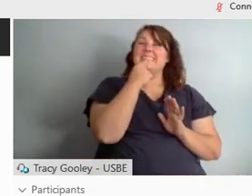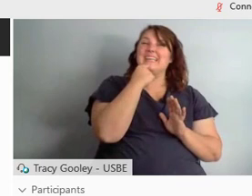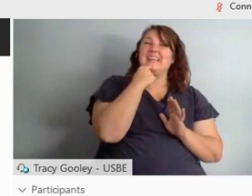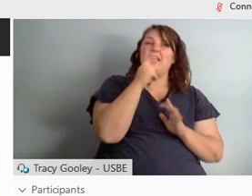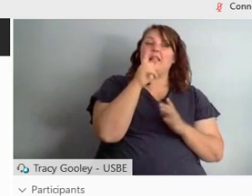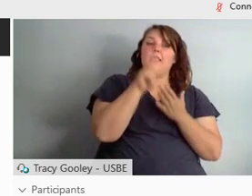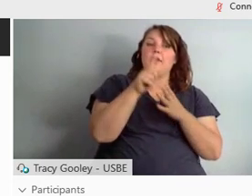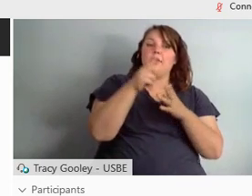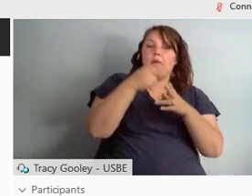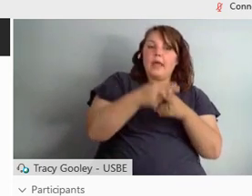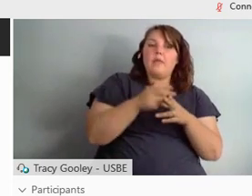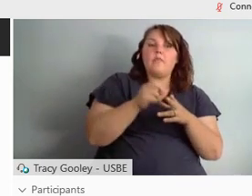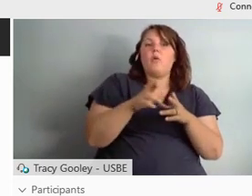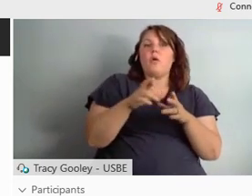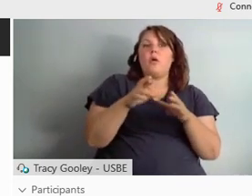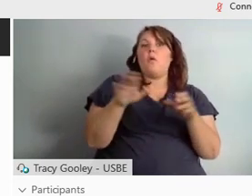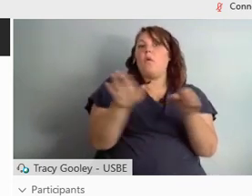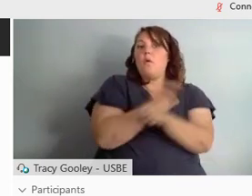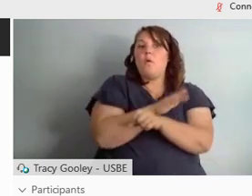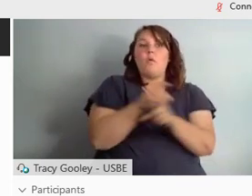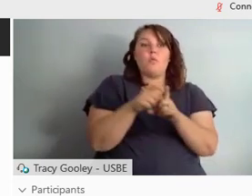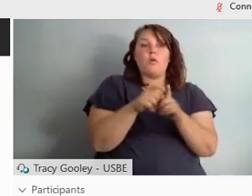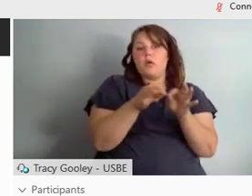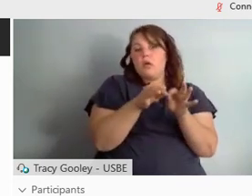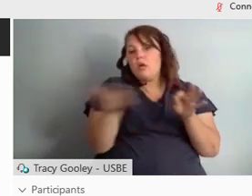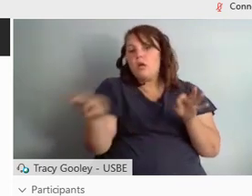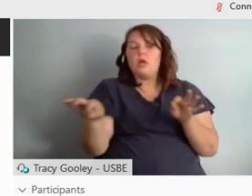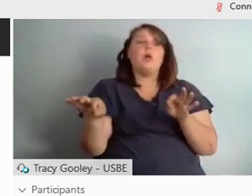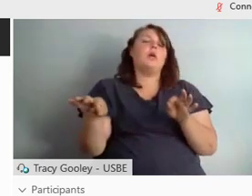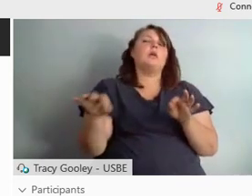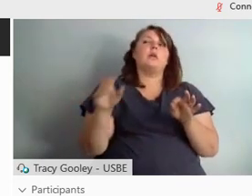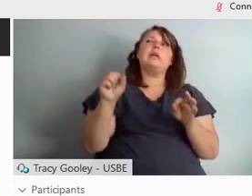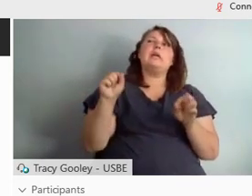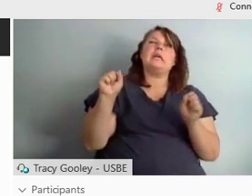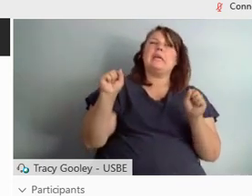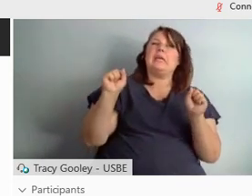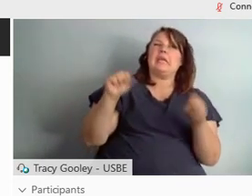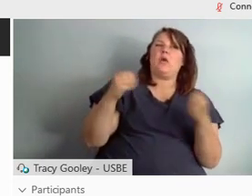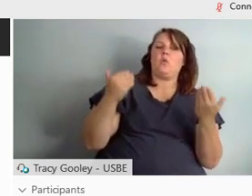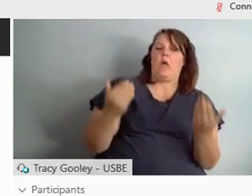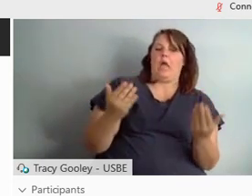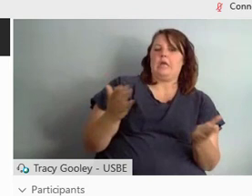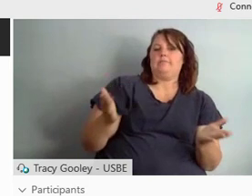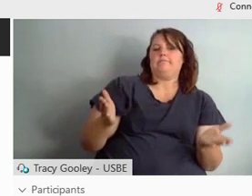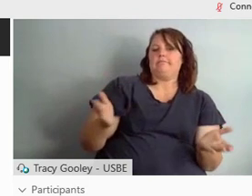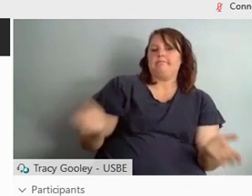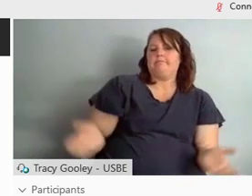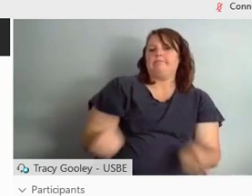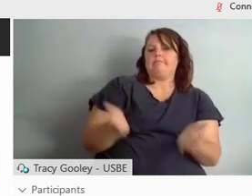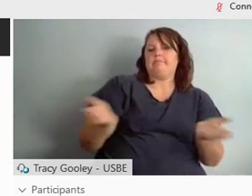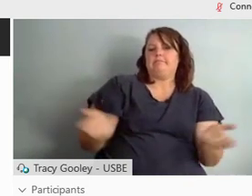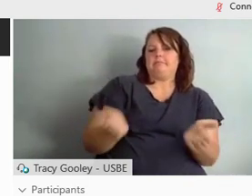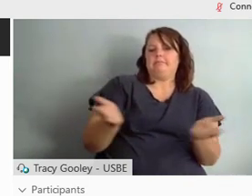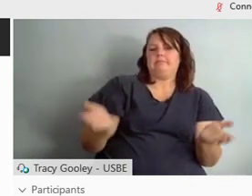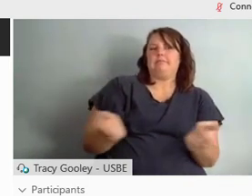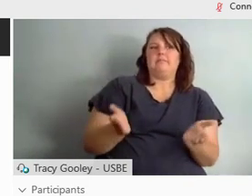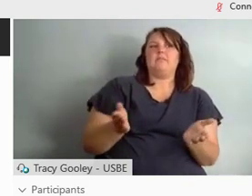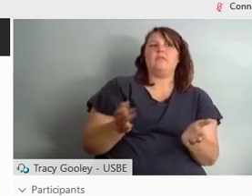name or repeat the whole word, you can prompt as necessary. Just say the first word you